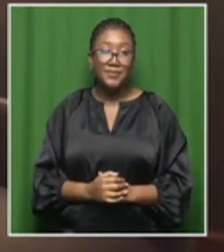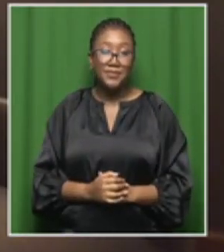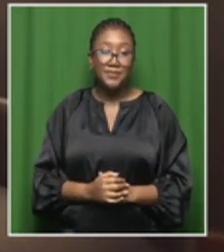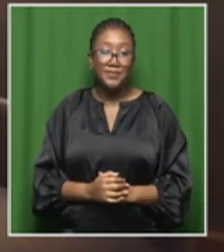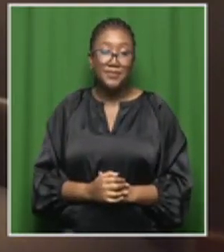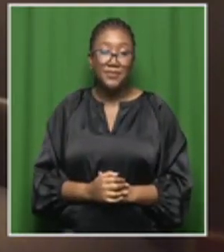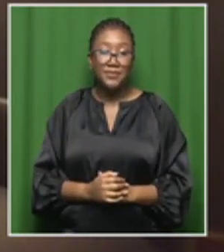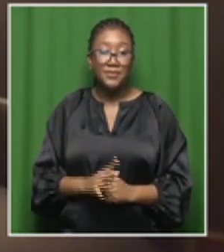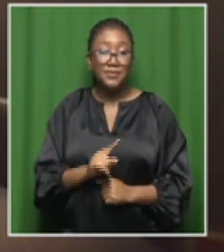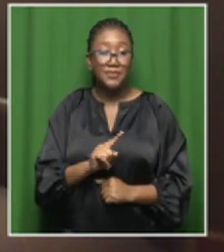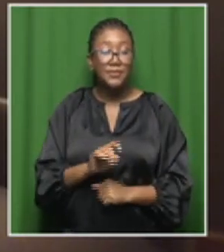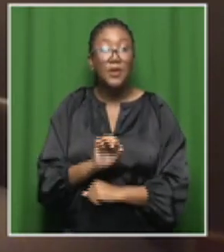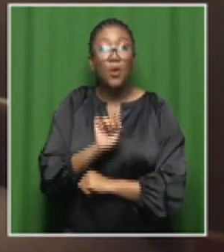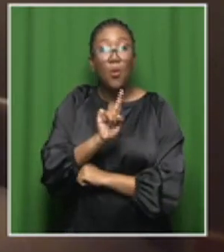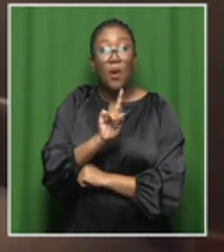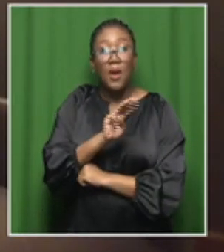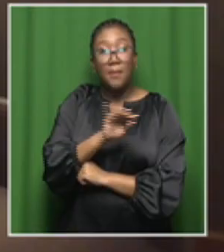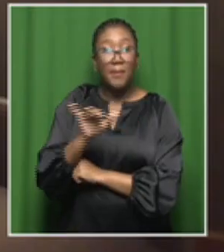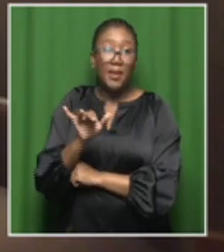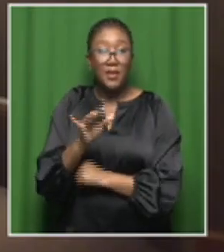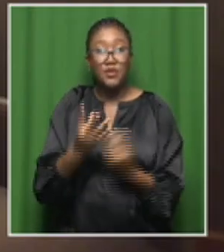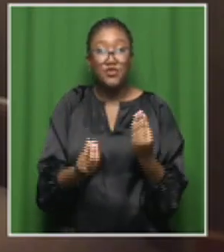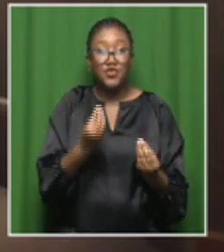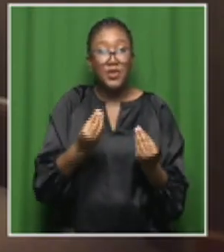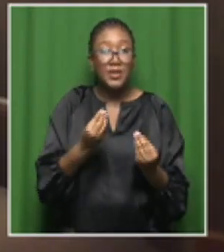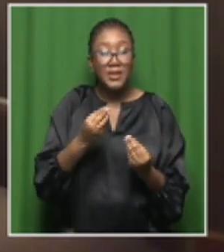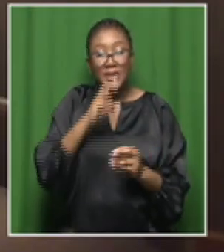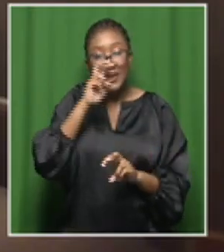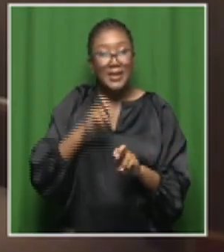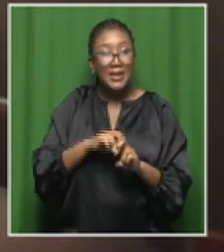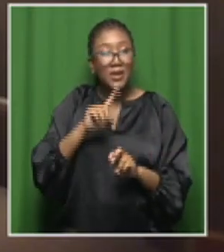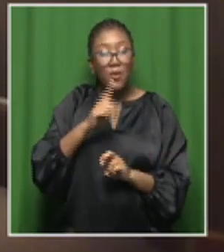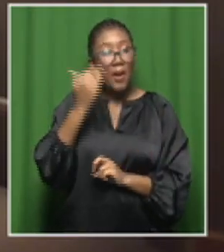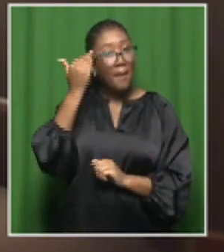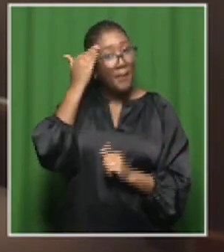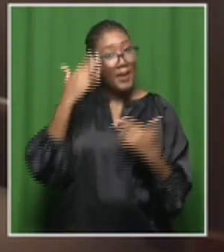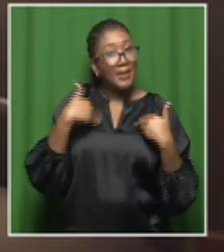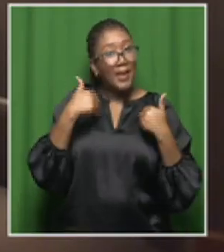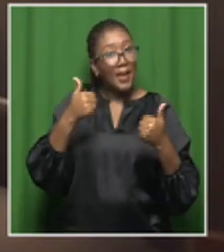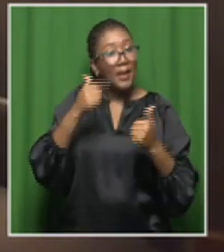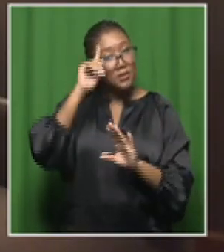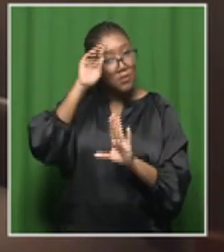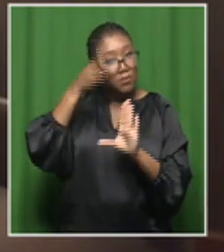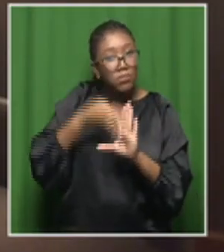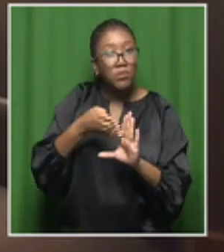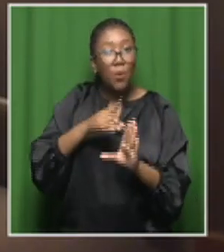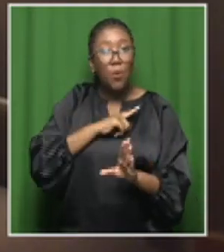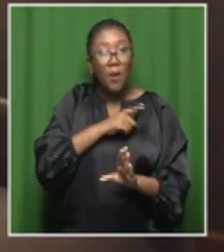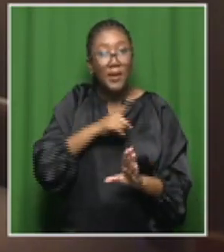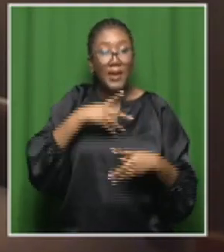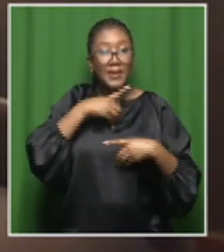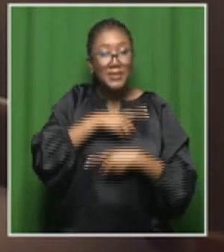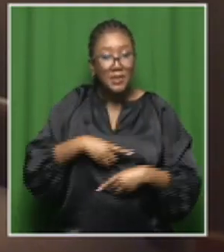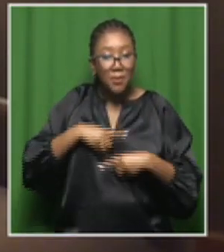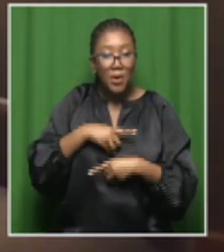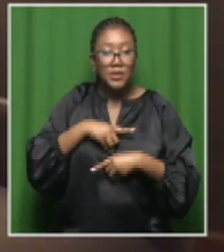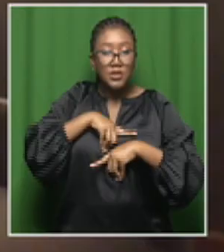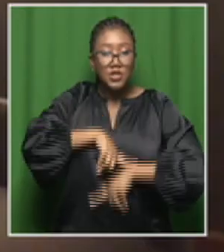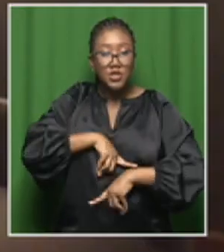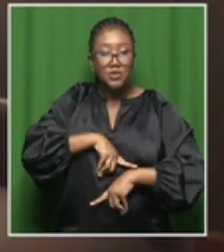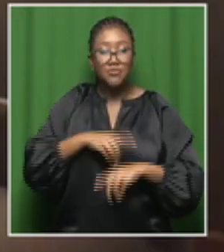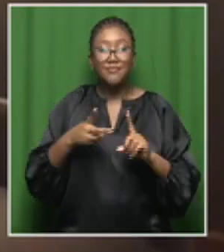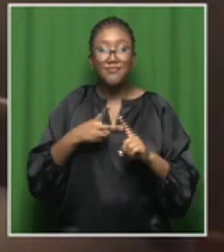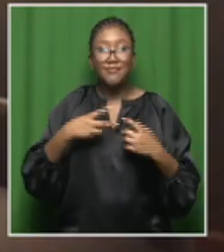1 million children are in need of mental health and psychosocial support for depression, anxiety, and